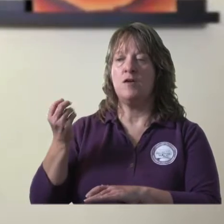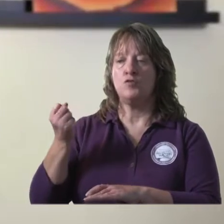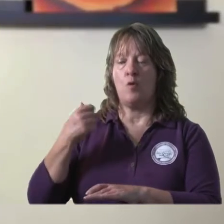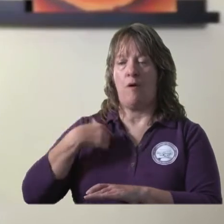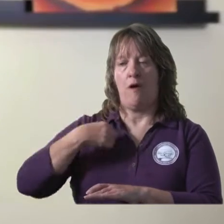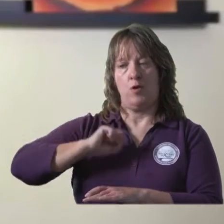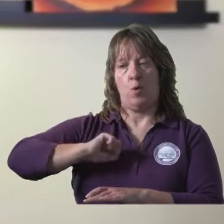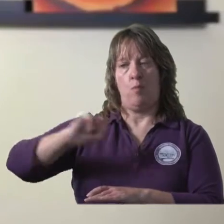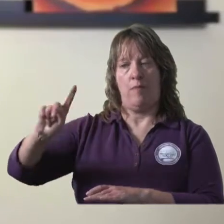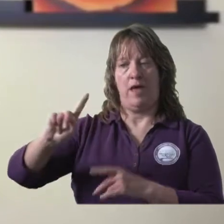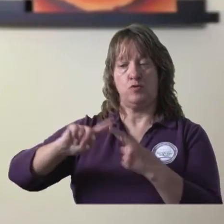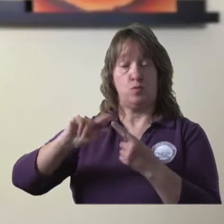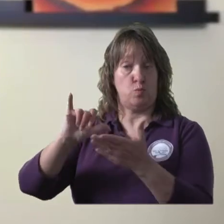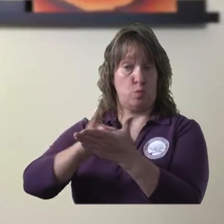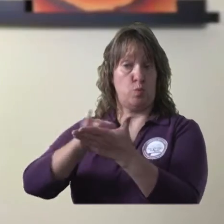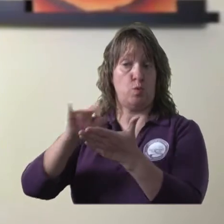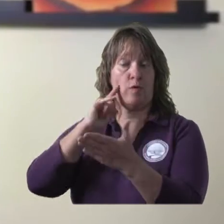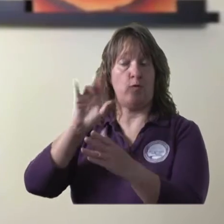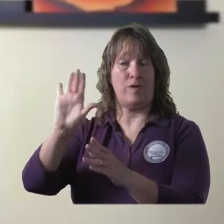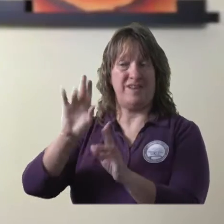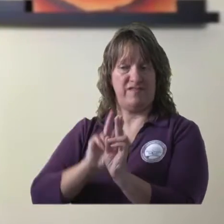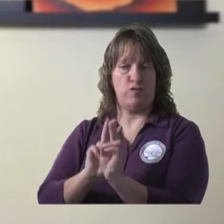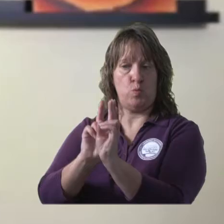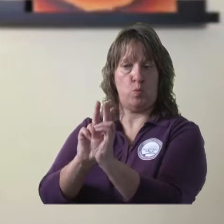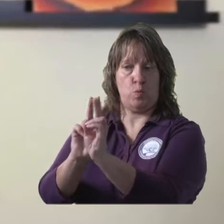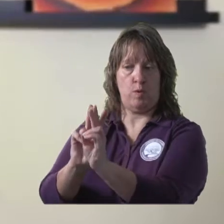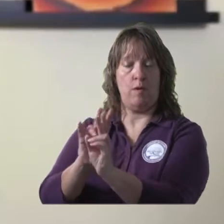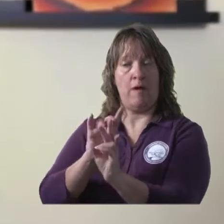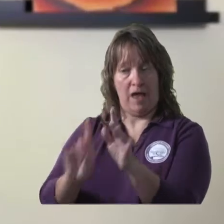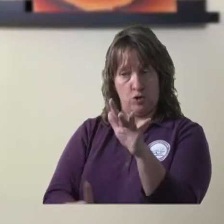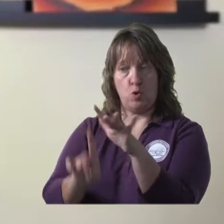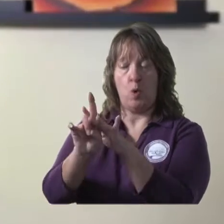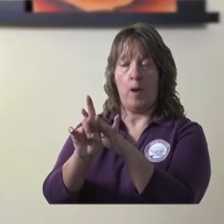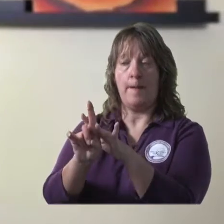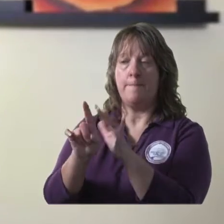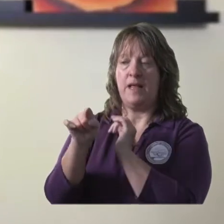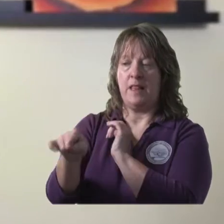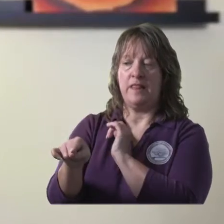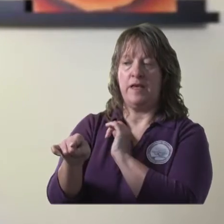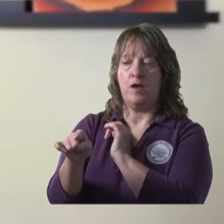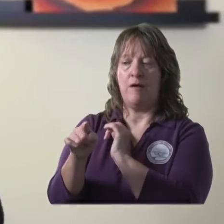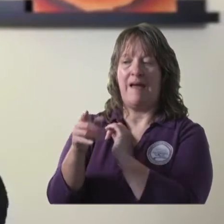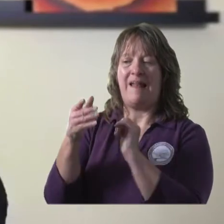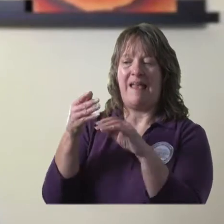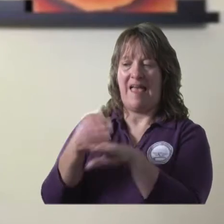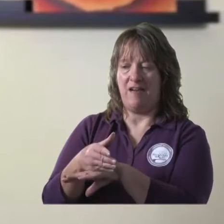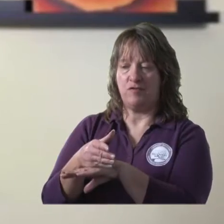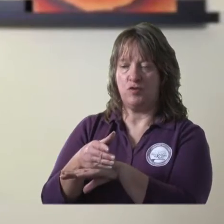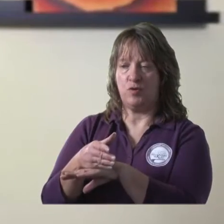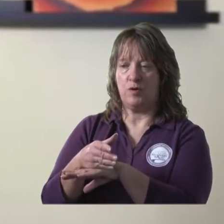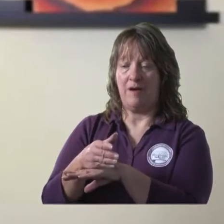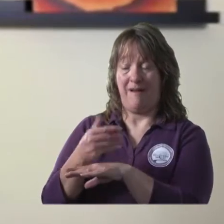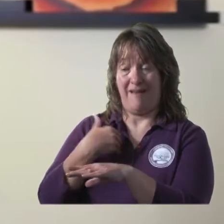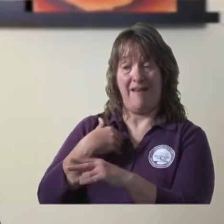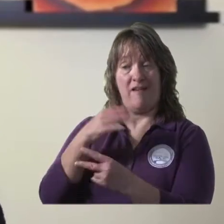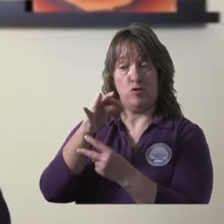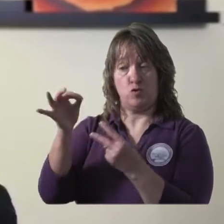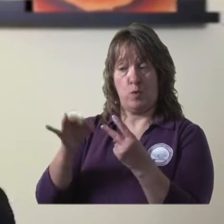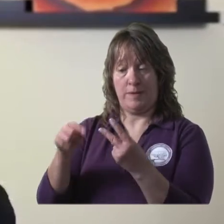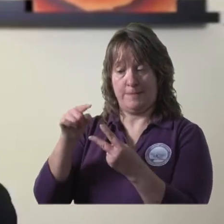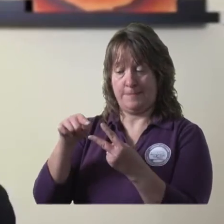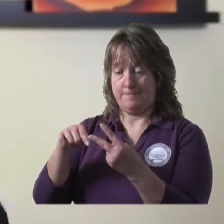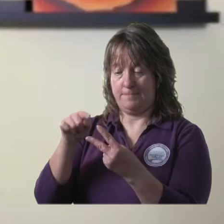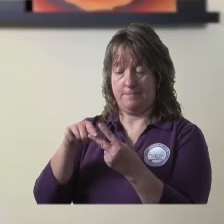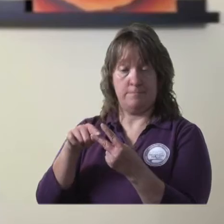back up to New York for the funeral. I go to the funeral, and after, I'm faced with a choice. As